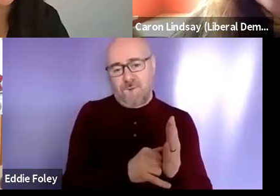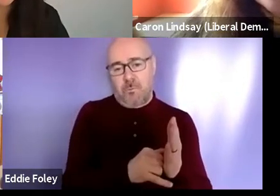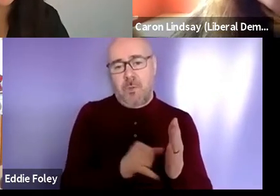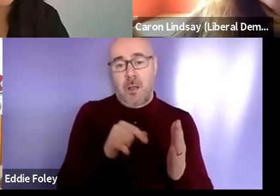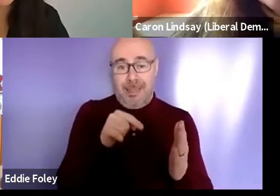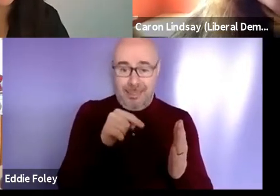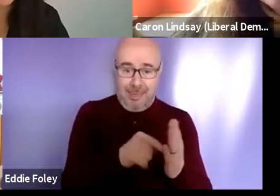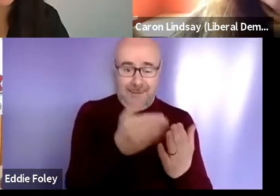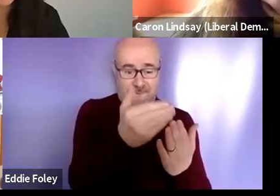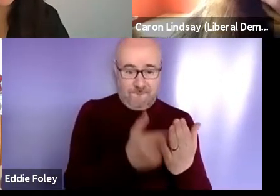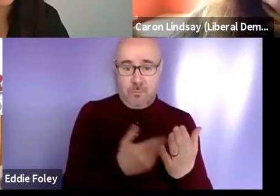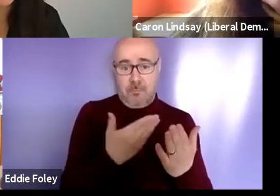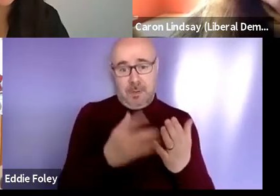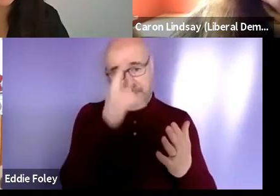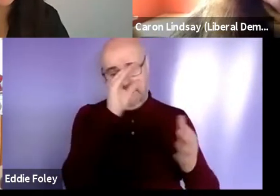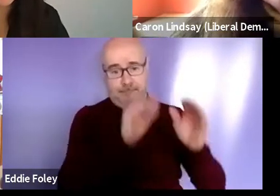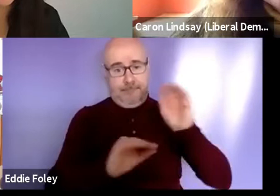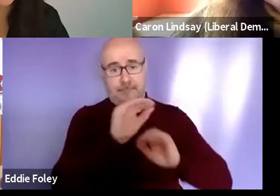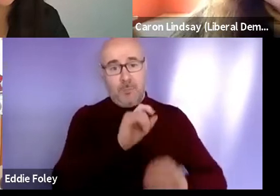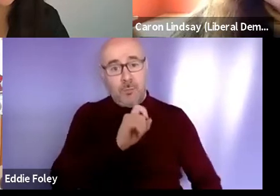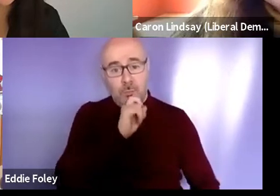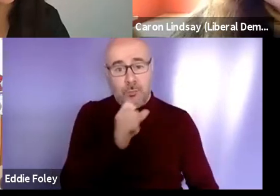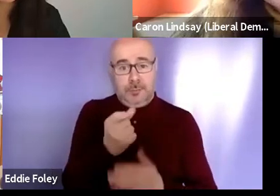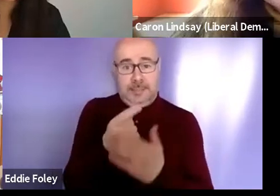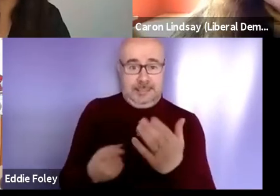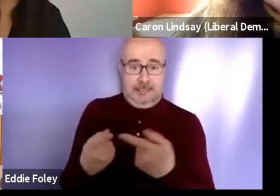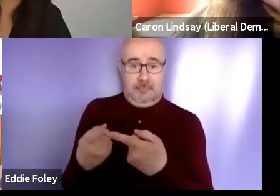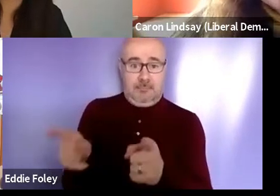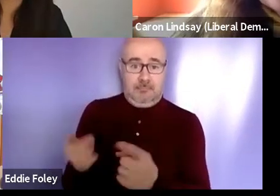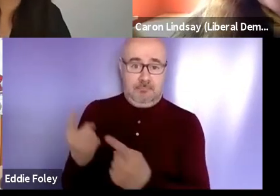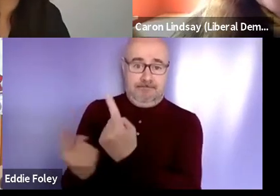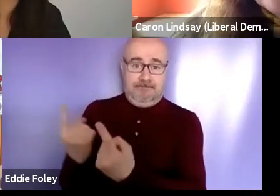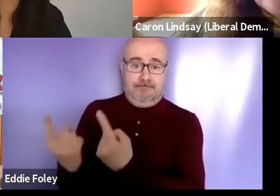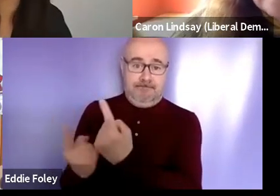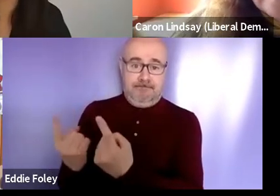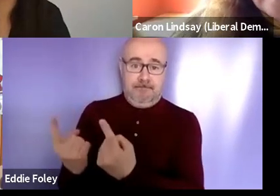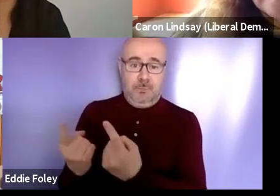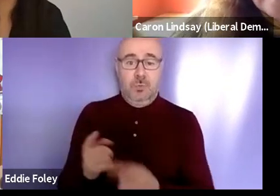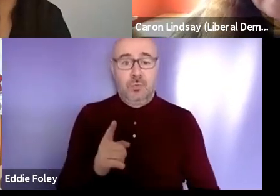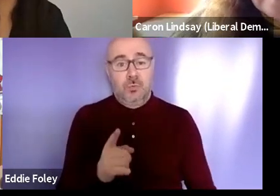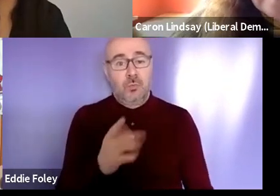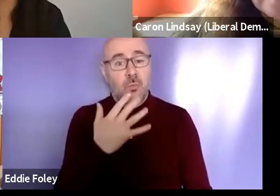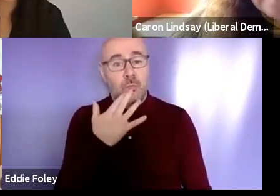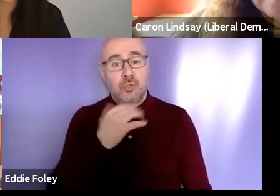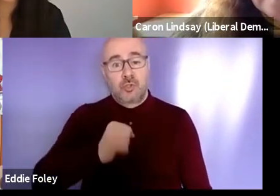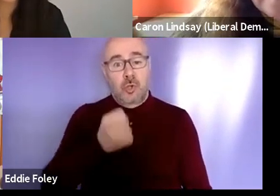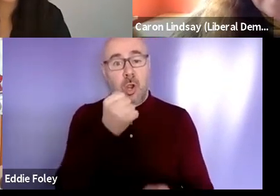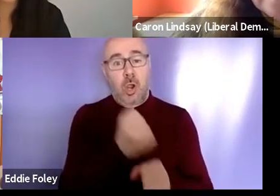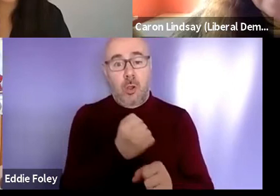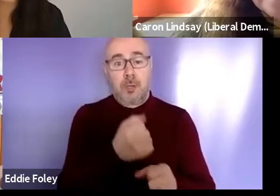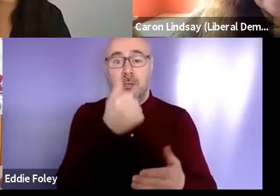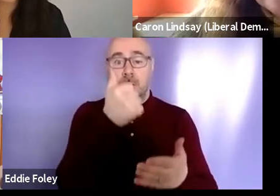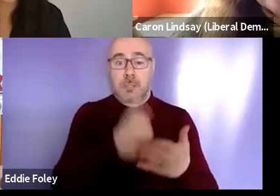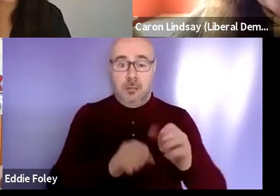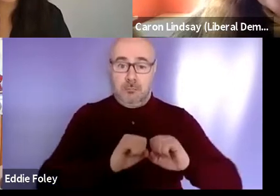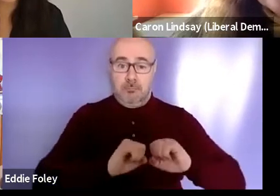people. So I'll personally be incredibly relieved when the Scottish Government begins delivering the recently devolved disability